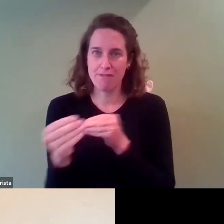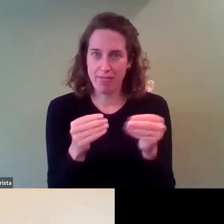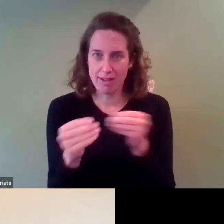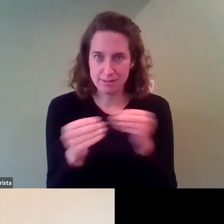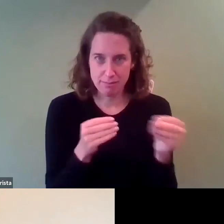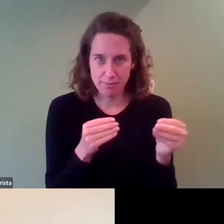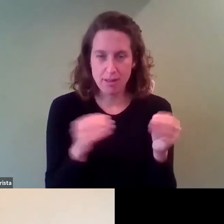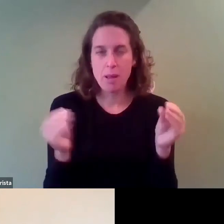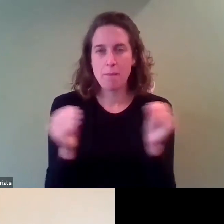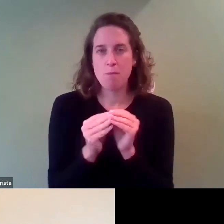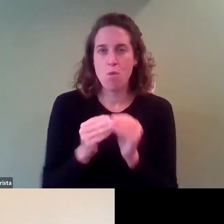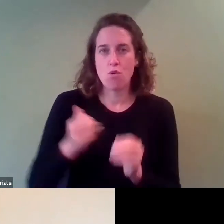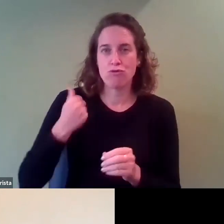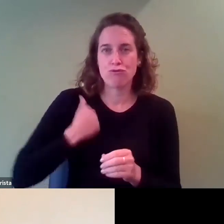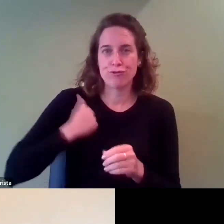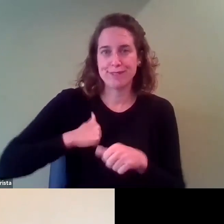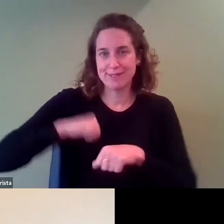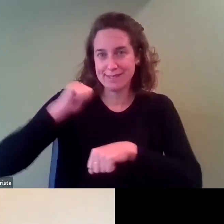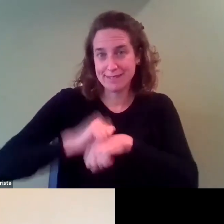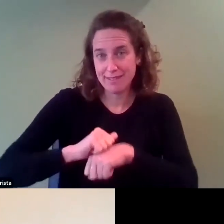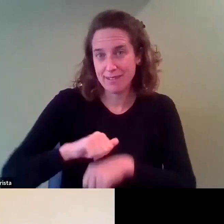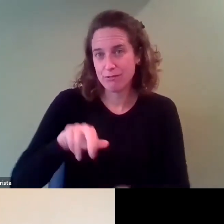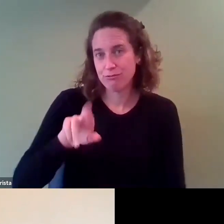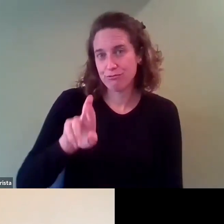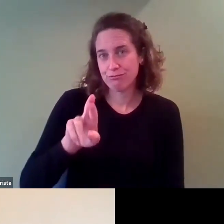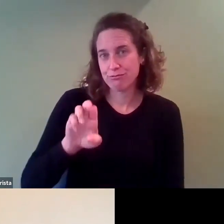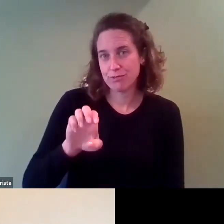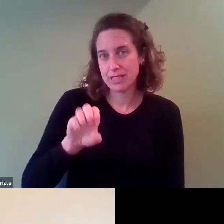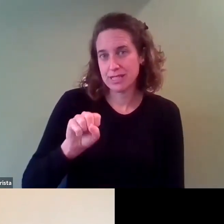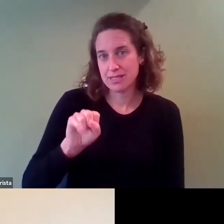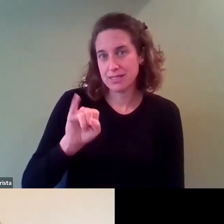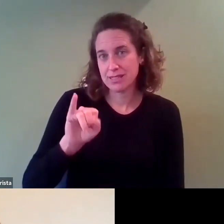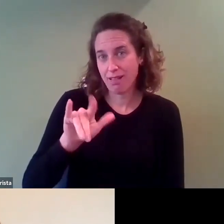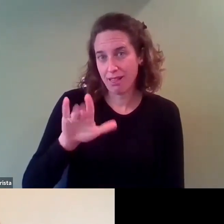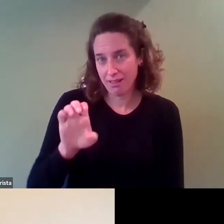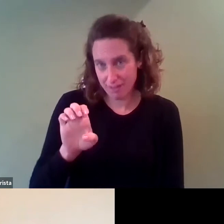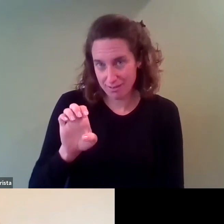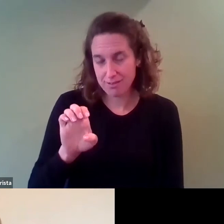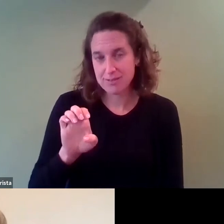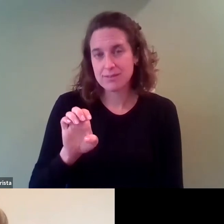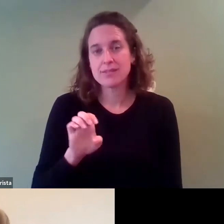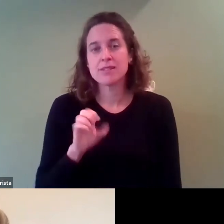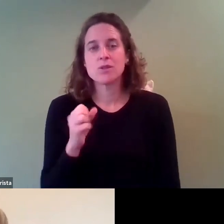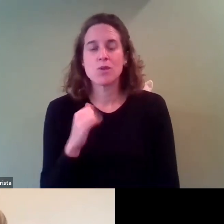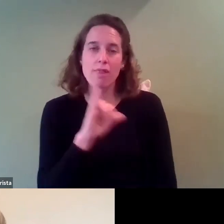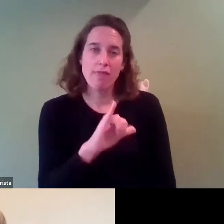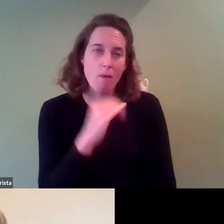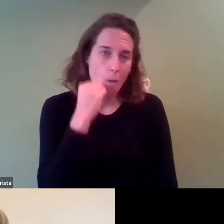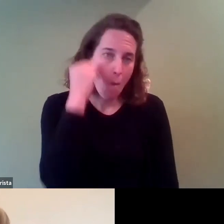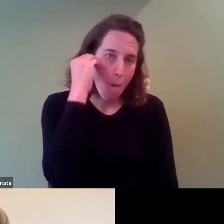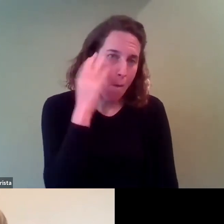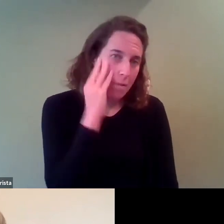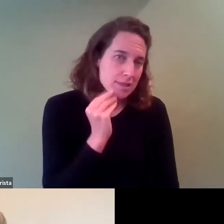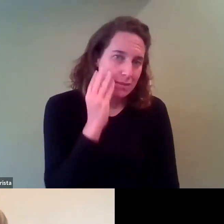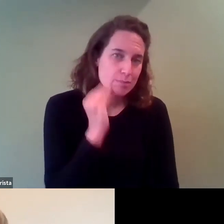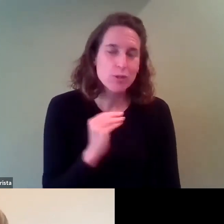ways, we are reinventing both the school experience and the family home experience. That's,